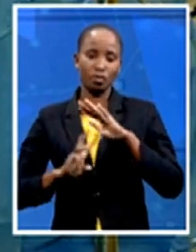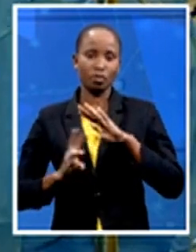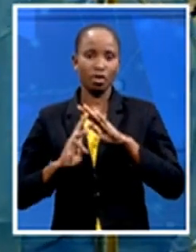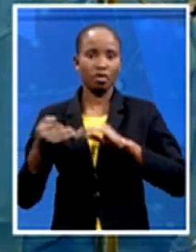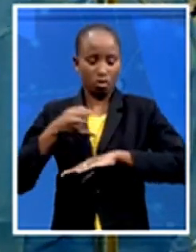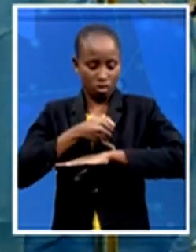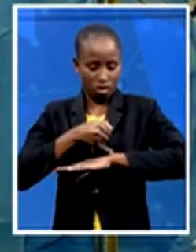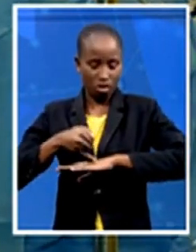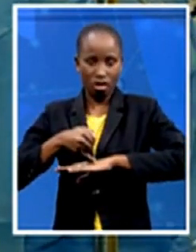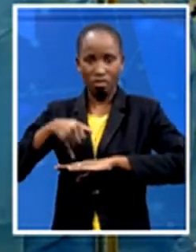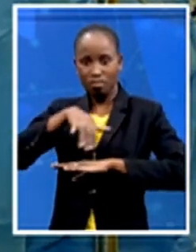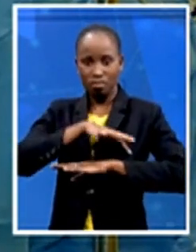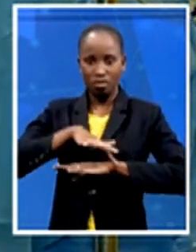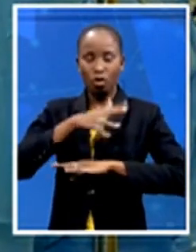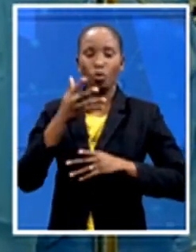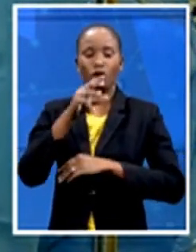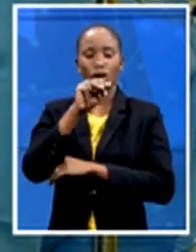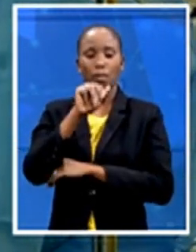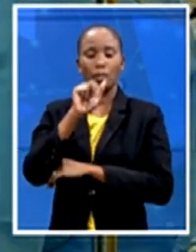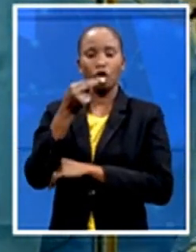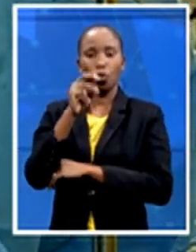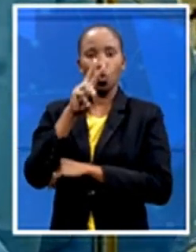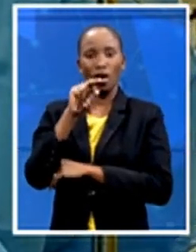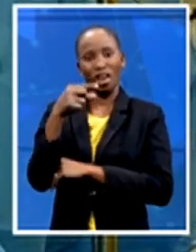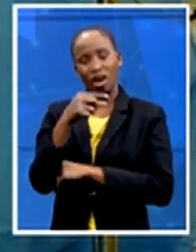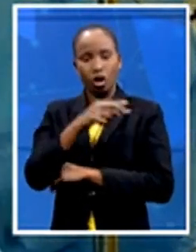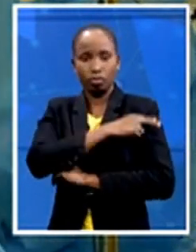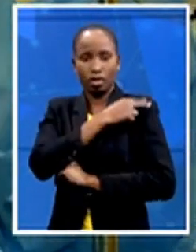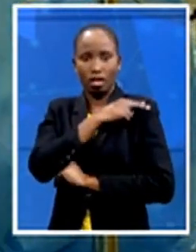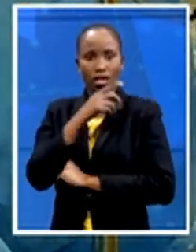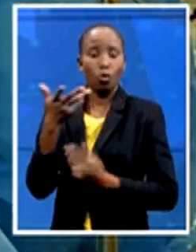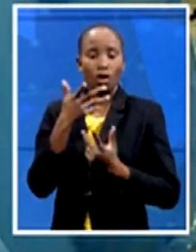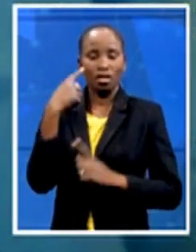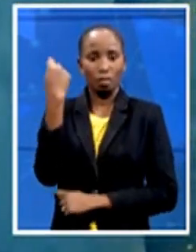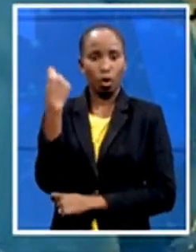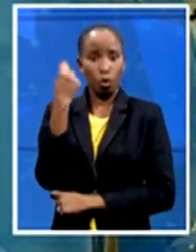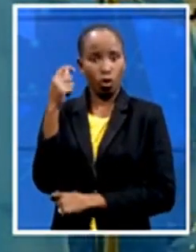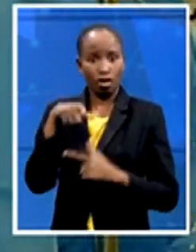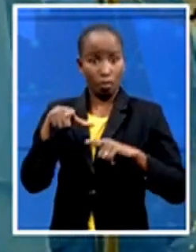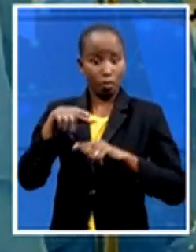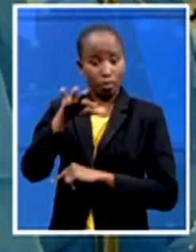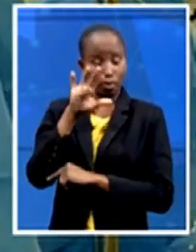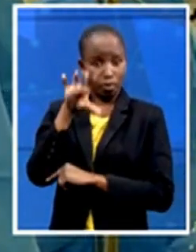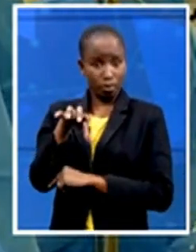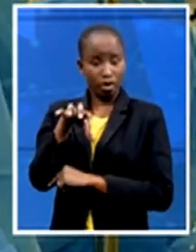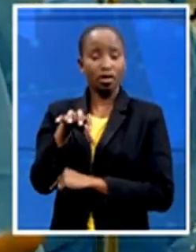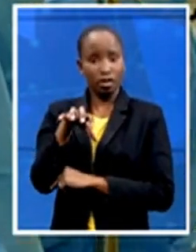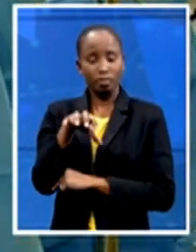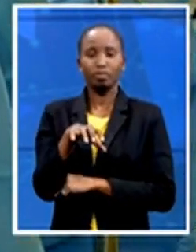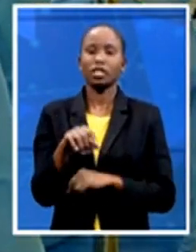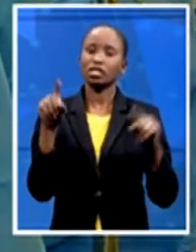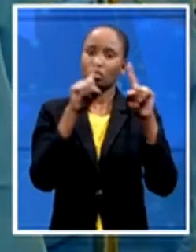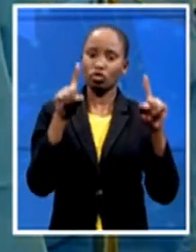just outside Polokwane. Just as you were explaining, Desiree, a group of specialist surgeons, most of them who are female,